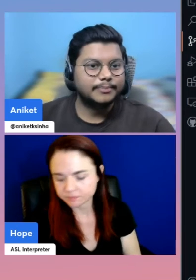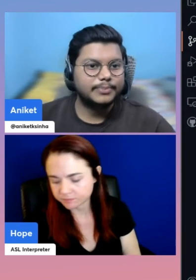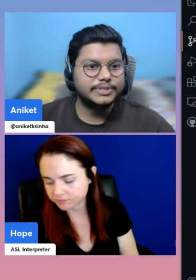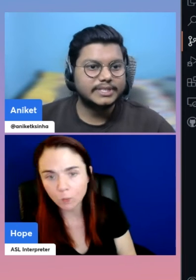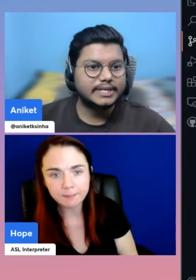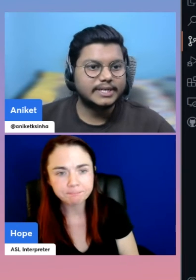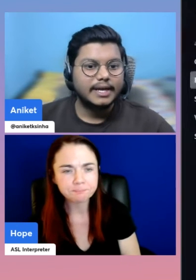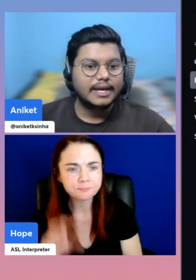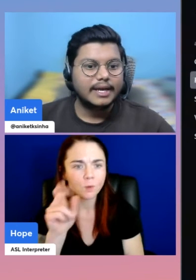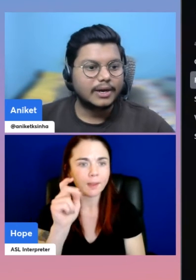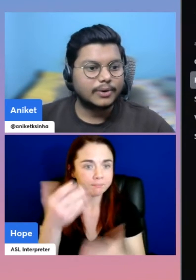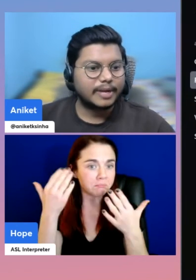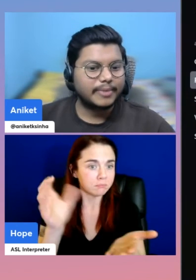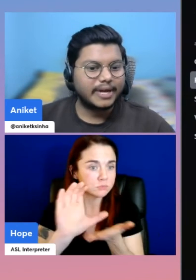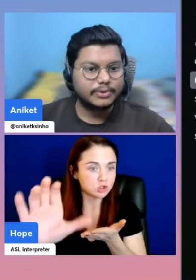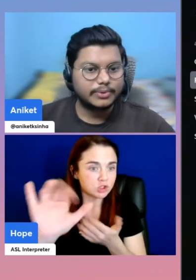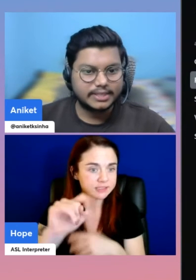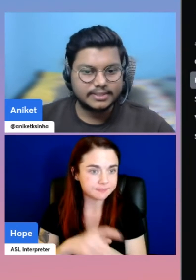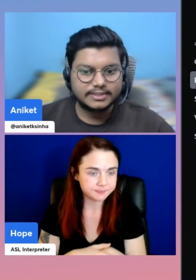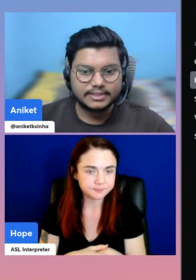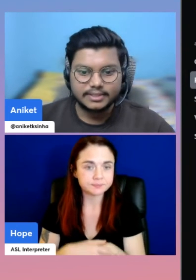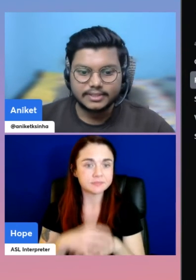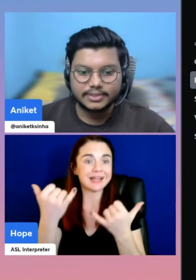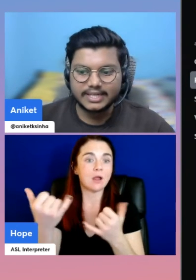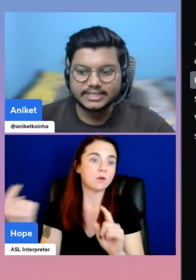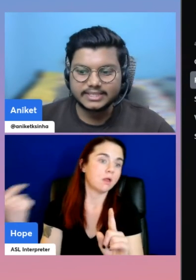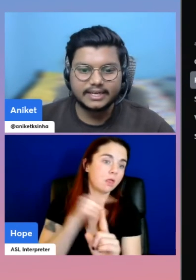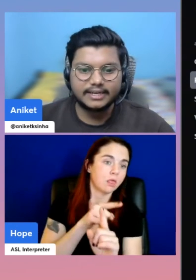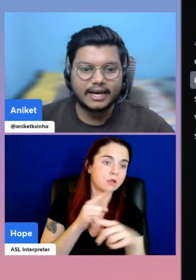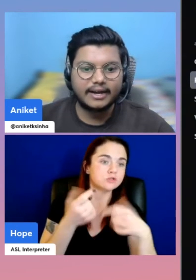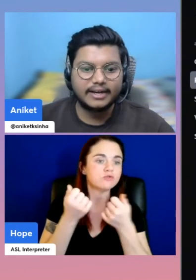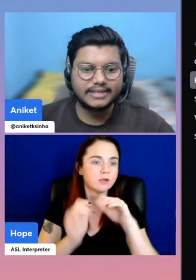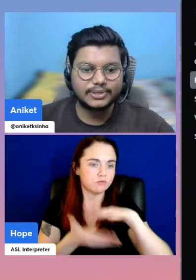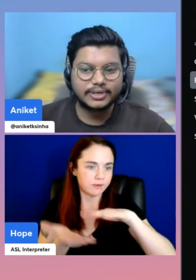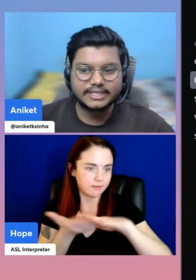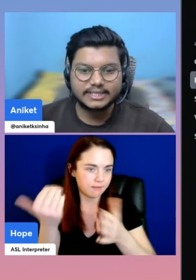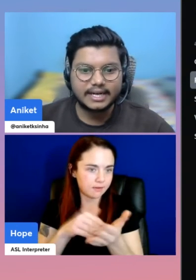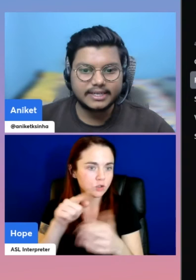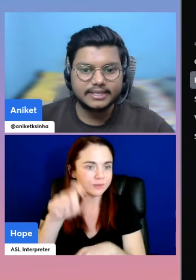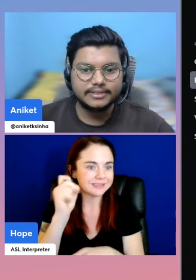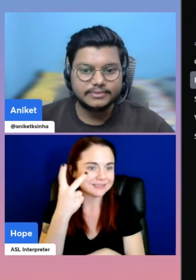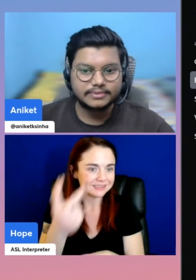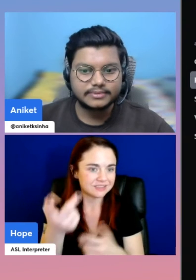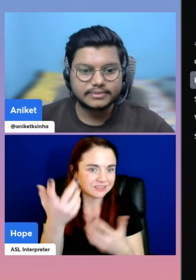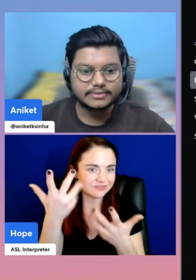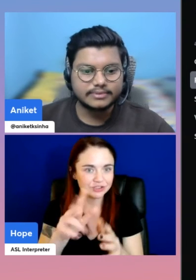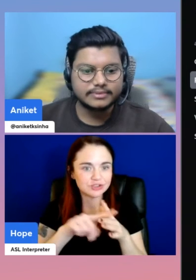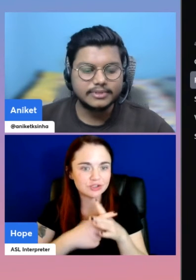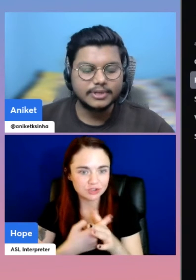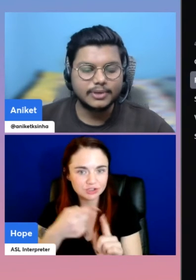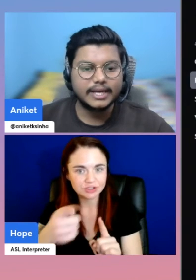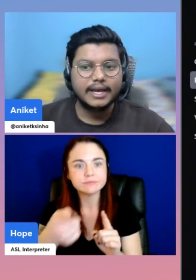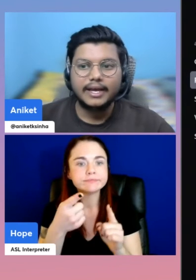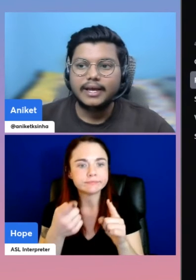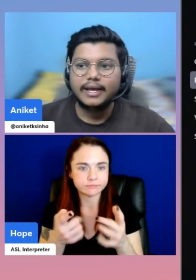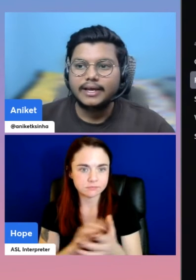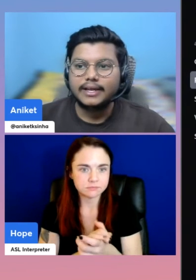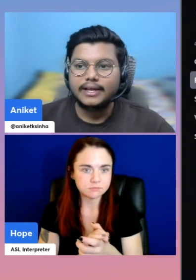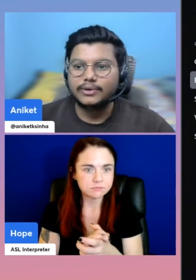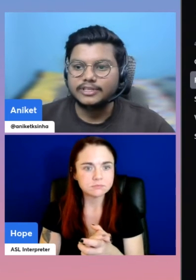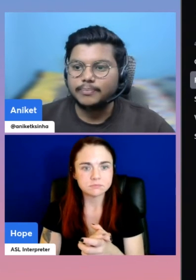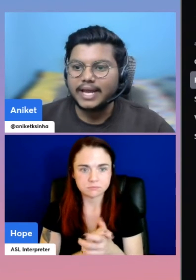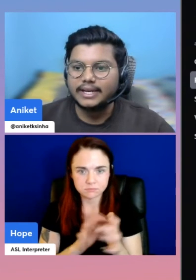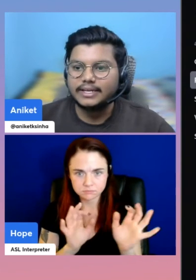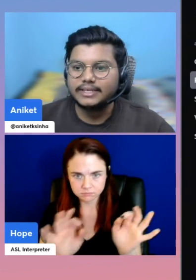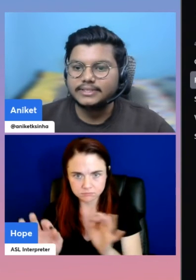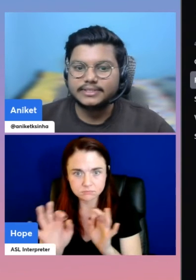Okay, we have pushed it. Now going back to runs, you can see that our run has already started. Okay,